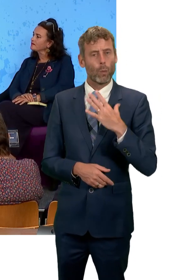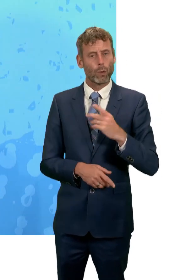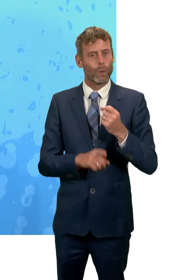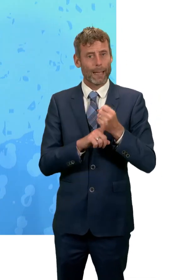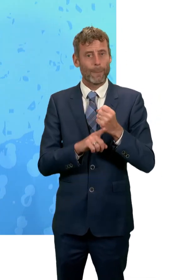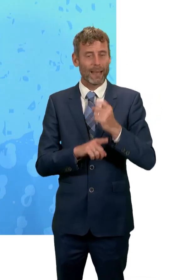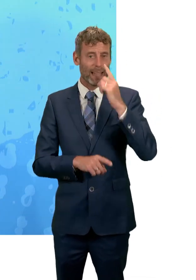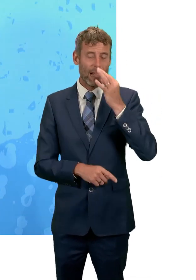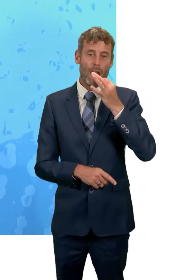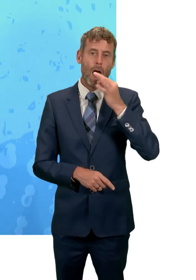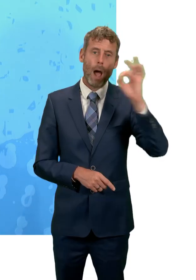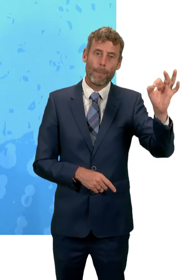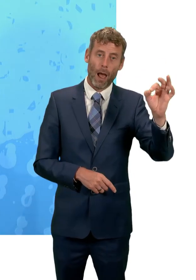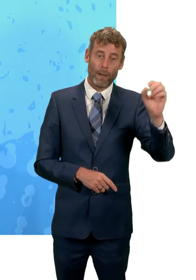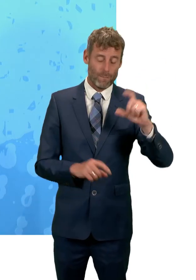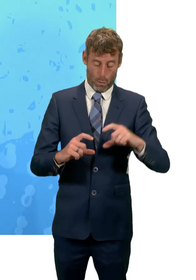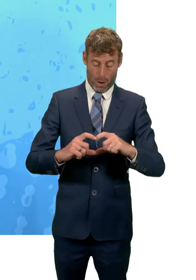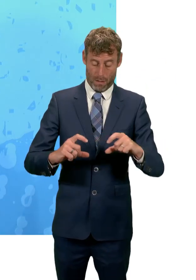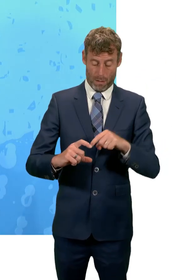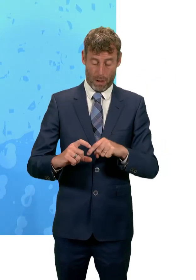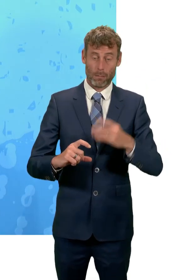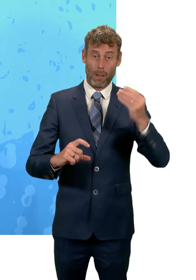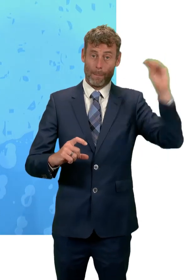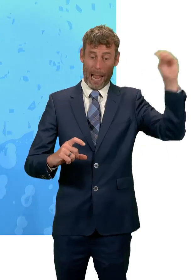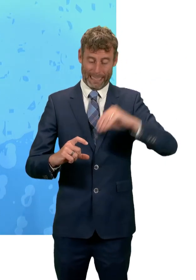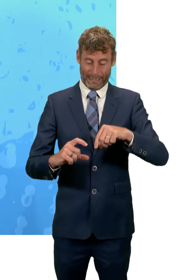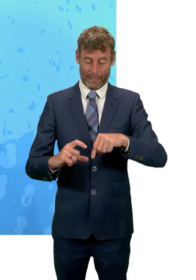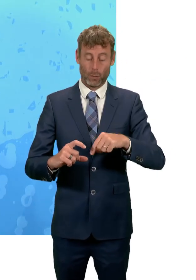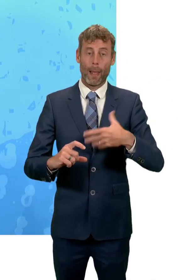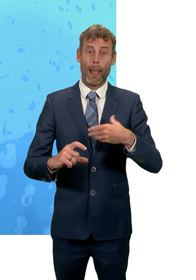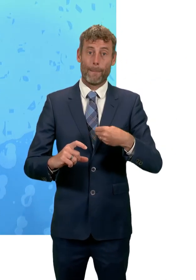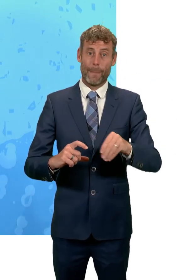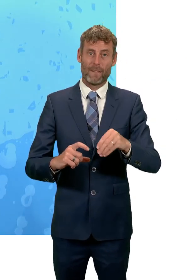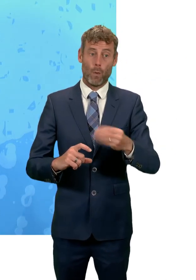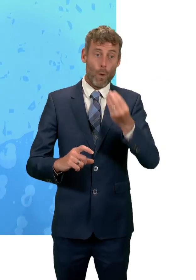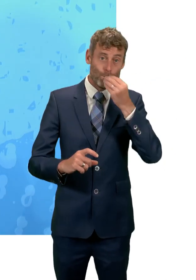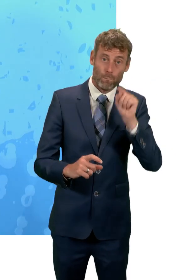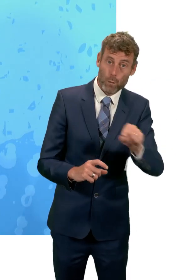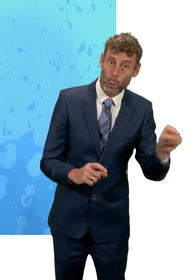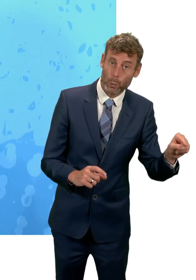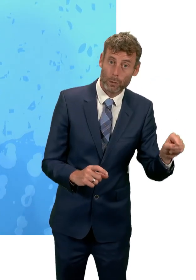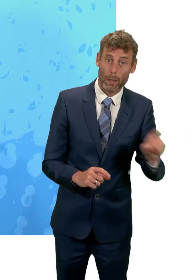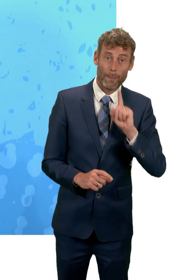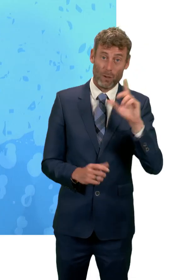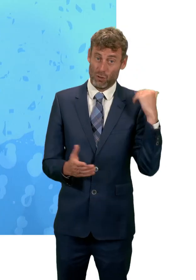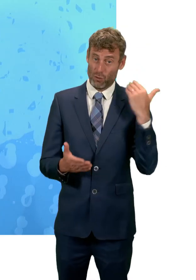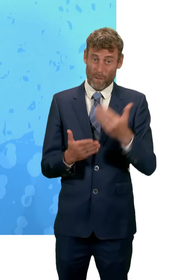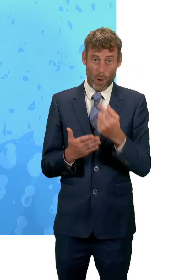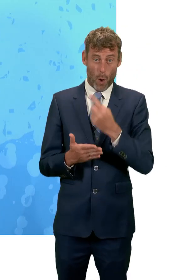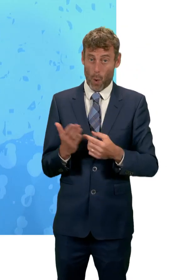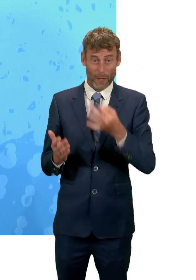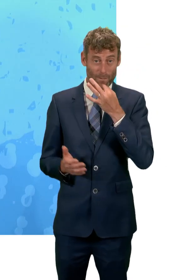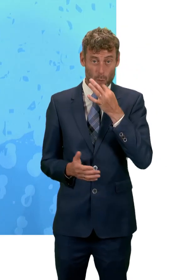extra money to buy healthy food. That already exists, and the uptake is tiny. The uptake is tiny. So they spend